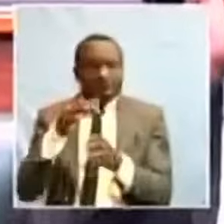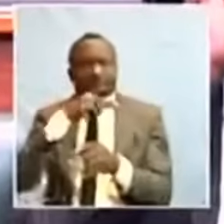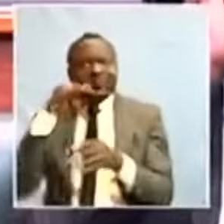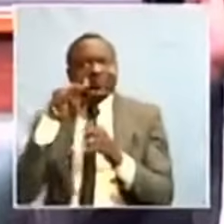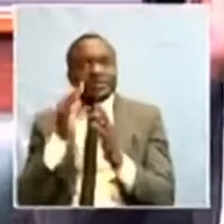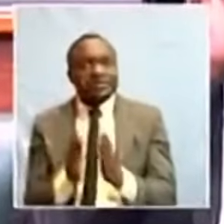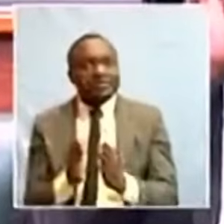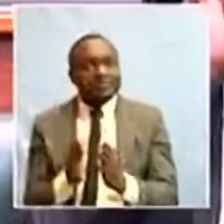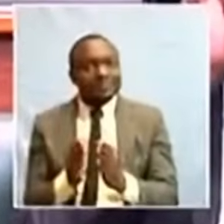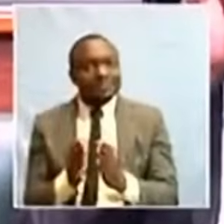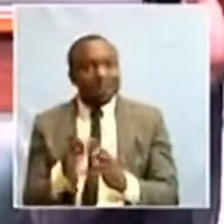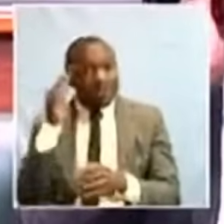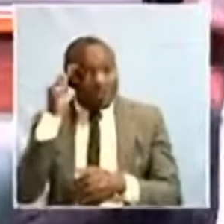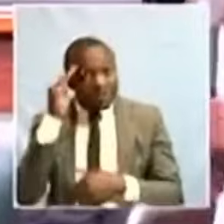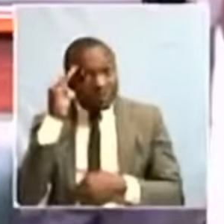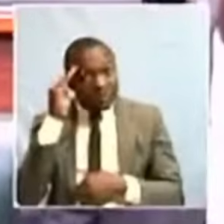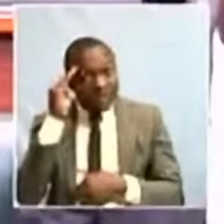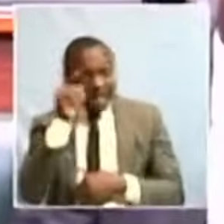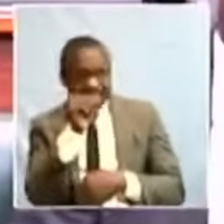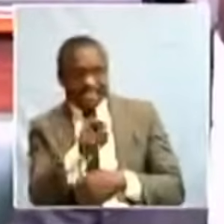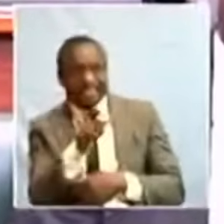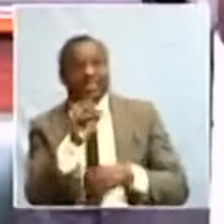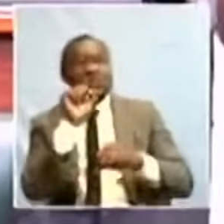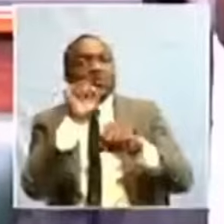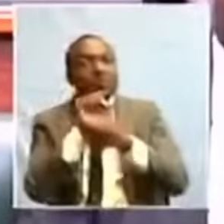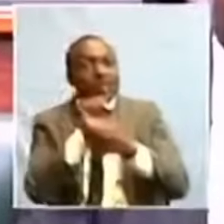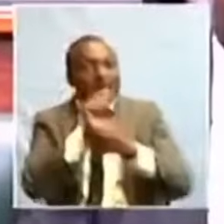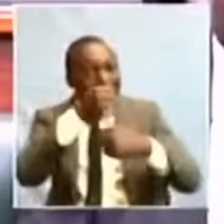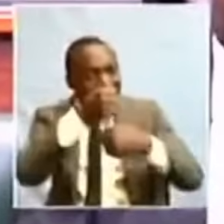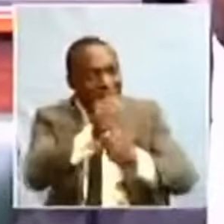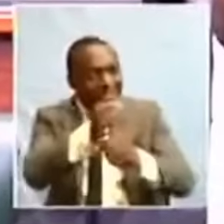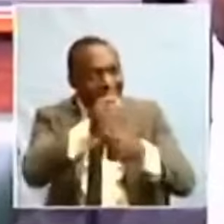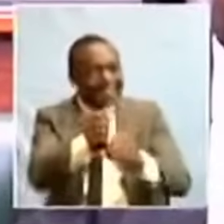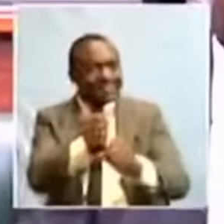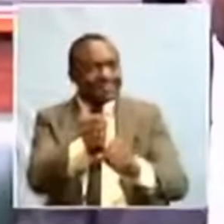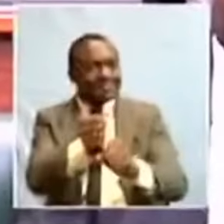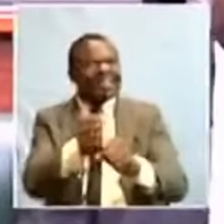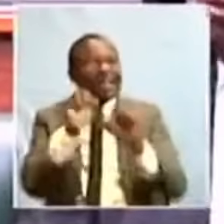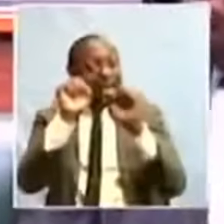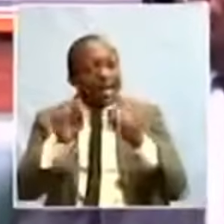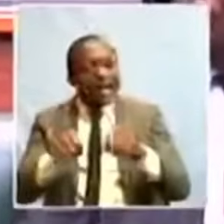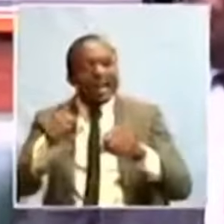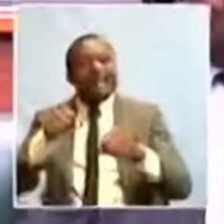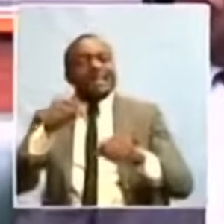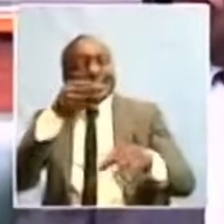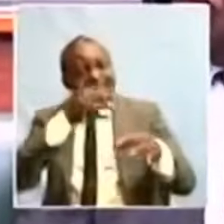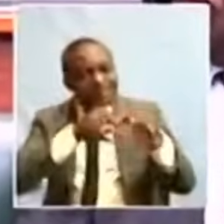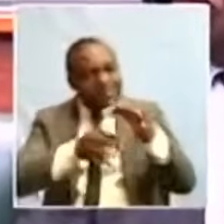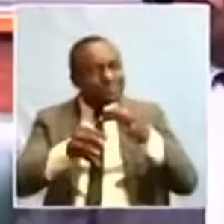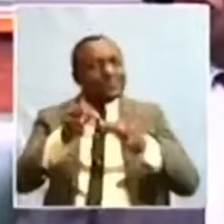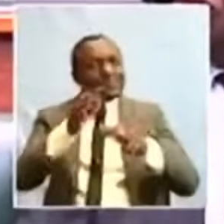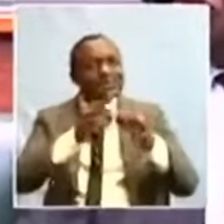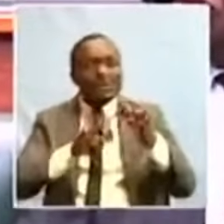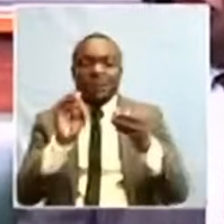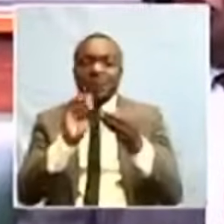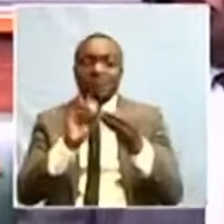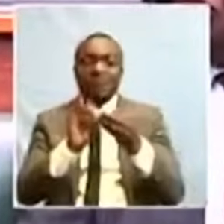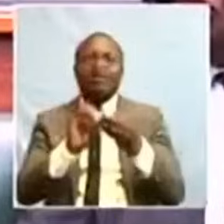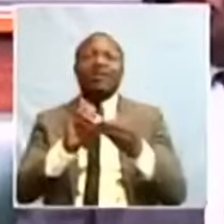farmers, that is job creation. I can go around, and we need